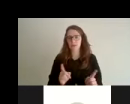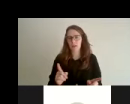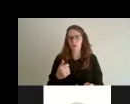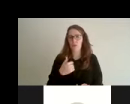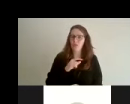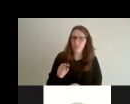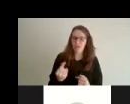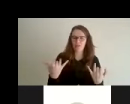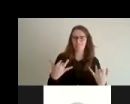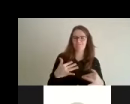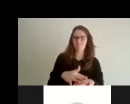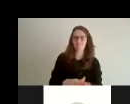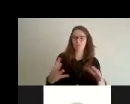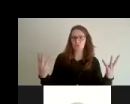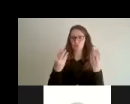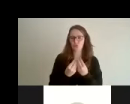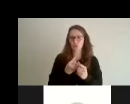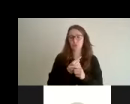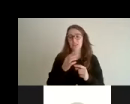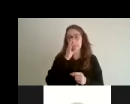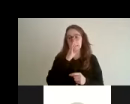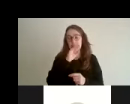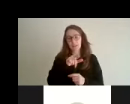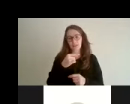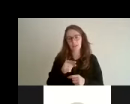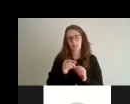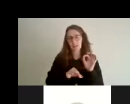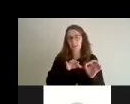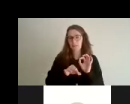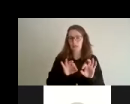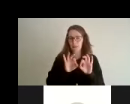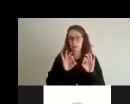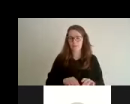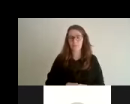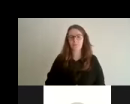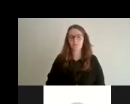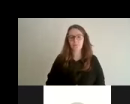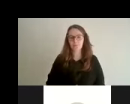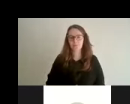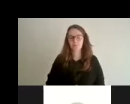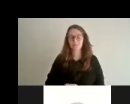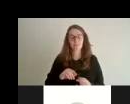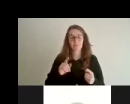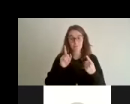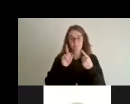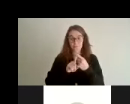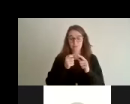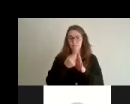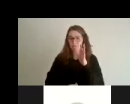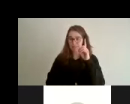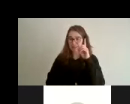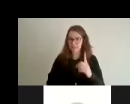intersectionality, we have intersections between it. They have to be treated at the same time. First of all, the first advice